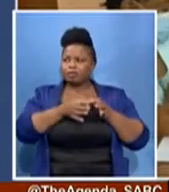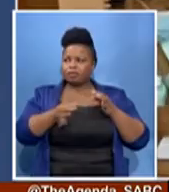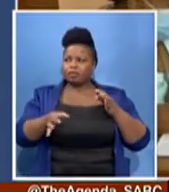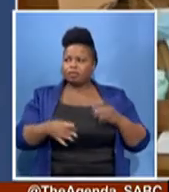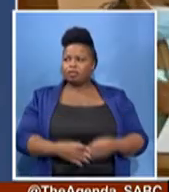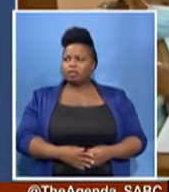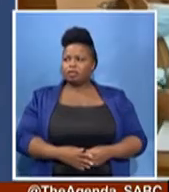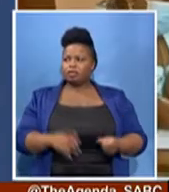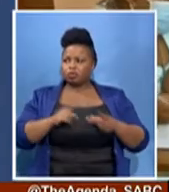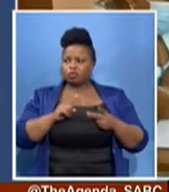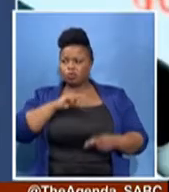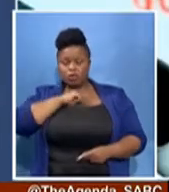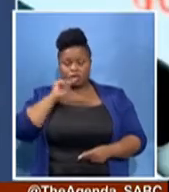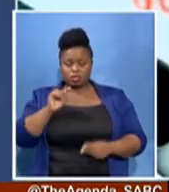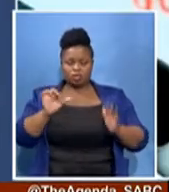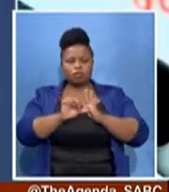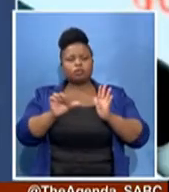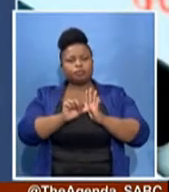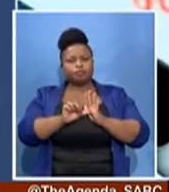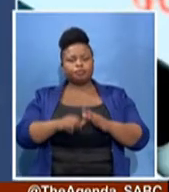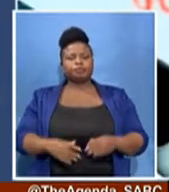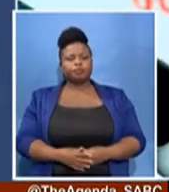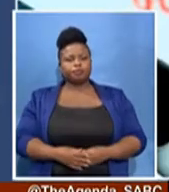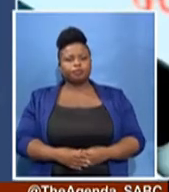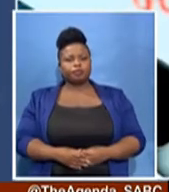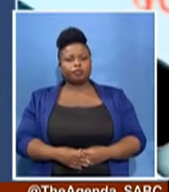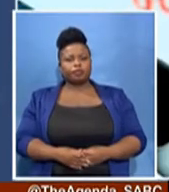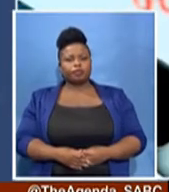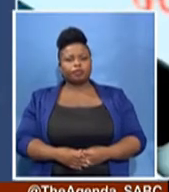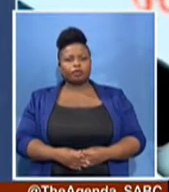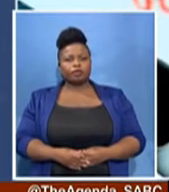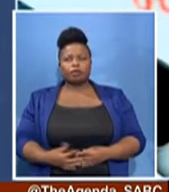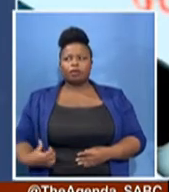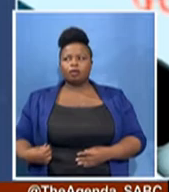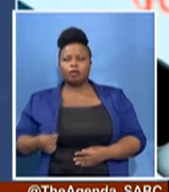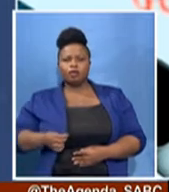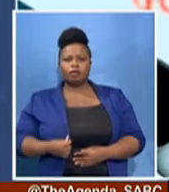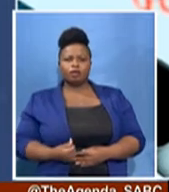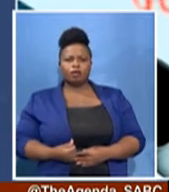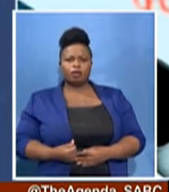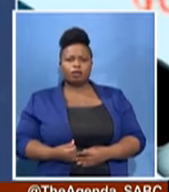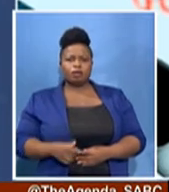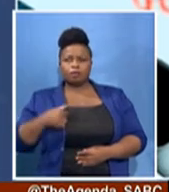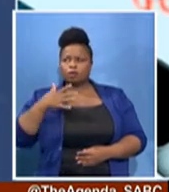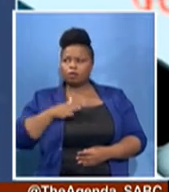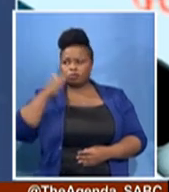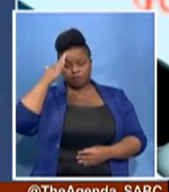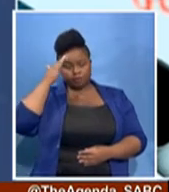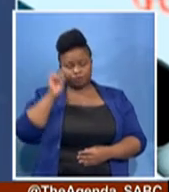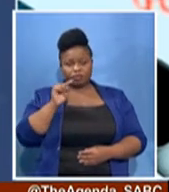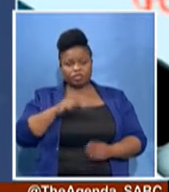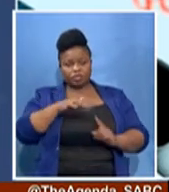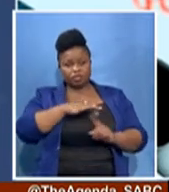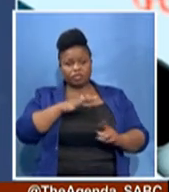resume vaccinating. Right. So I'll pause, but you want to know that want to know the conditions. Yes. I'll pause there because I've spoken for a long